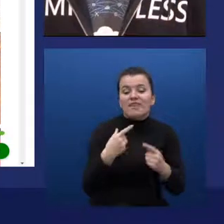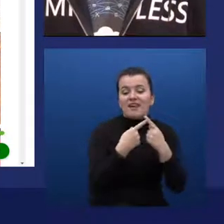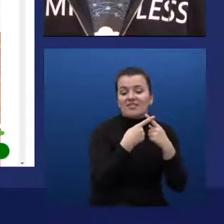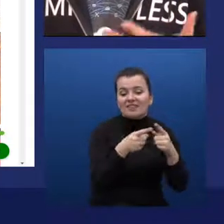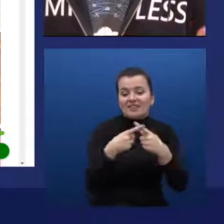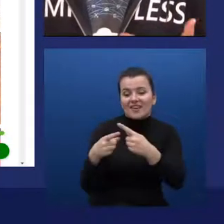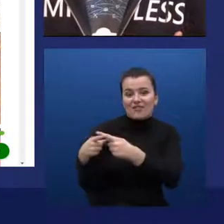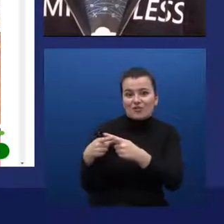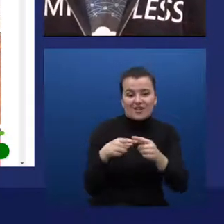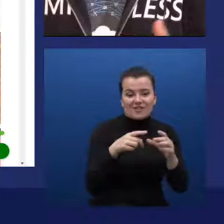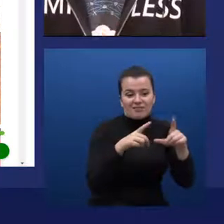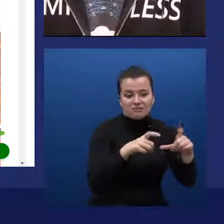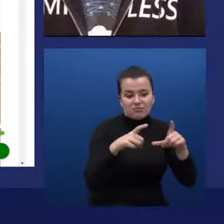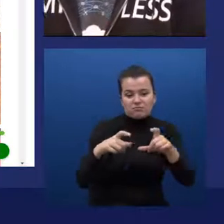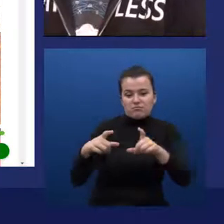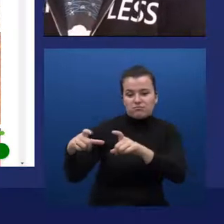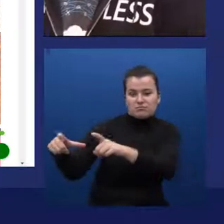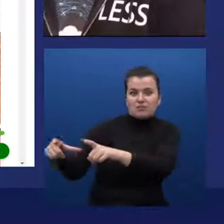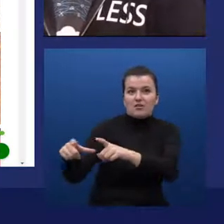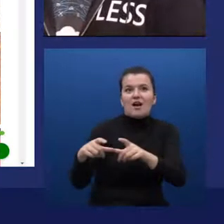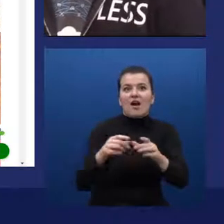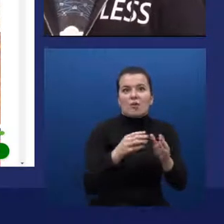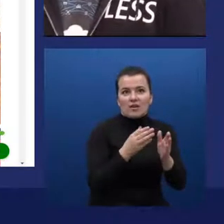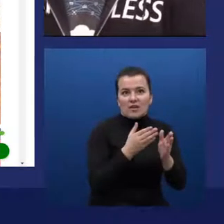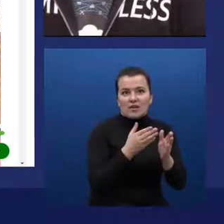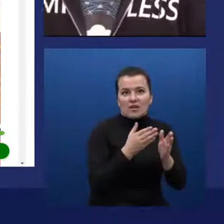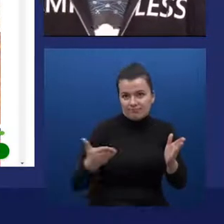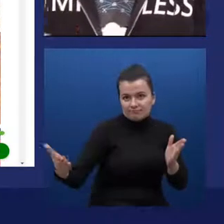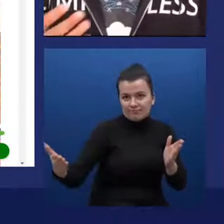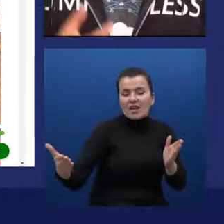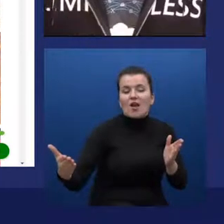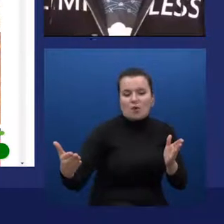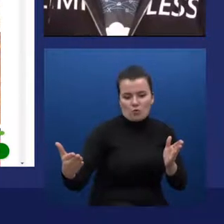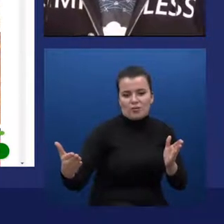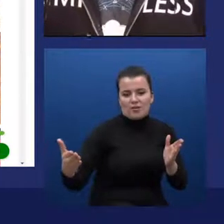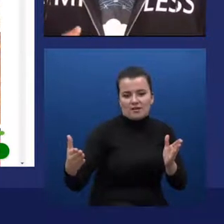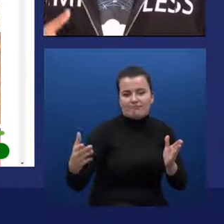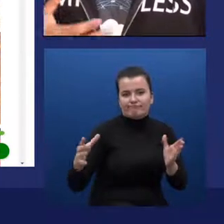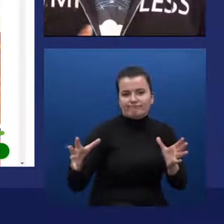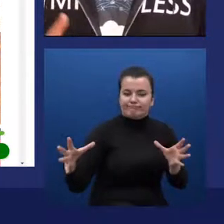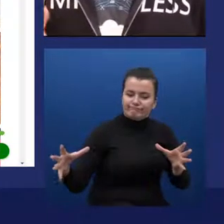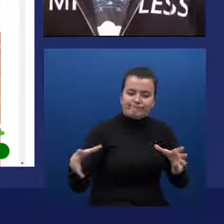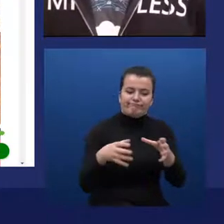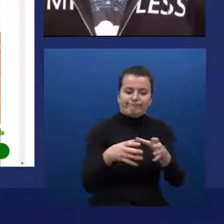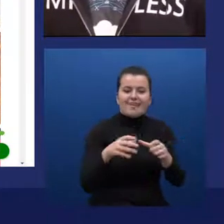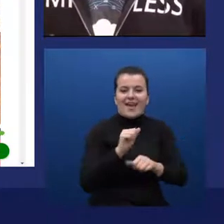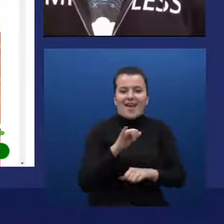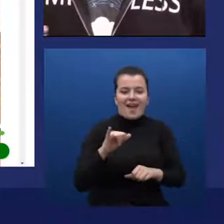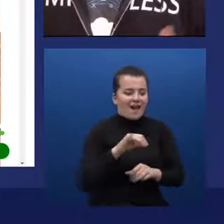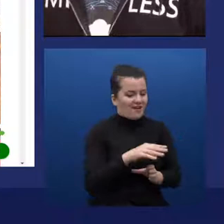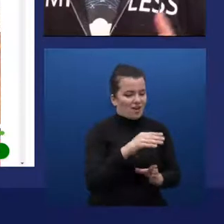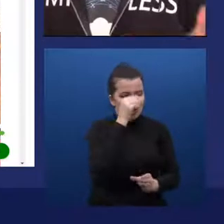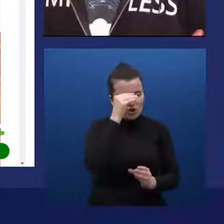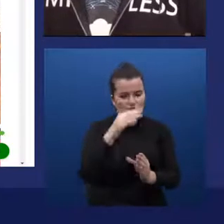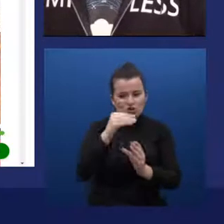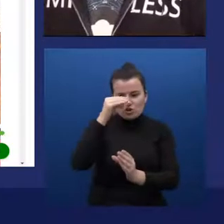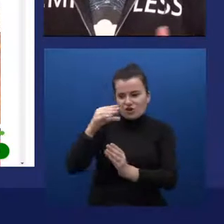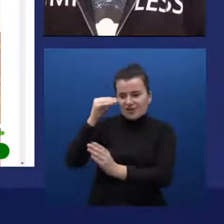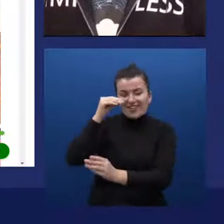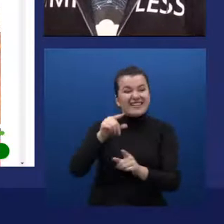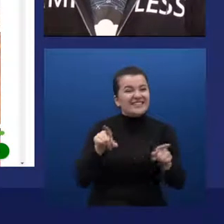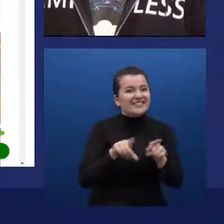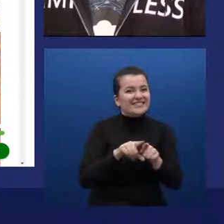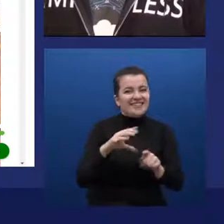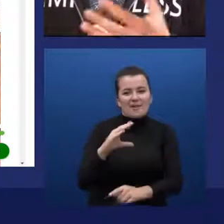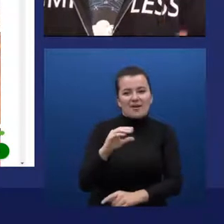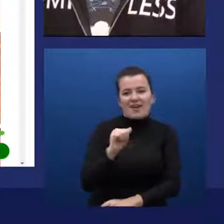actually label the images as what we know they are. So using Casey's solution to pull that imagery out